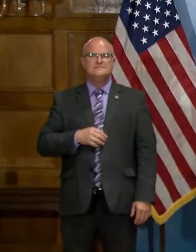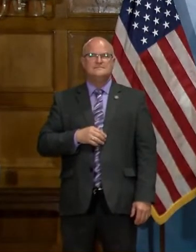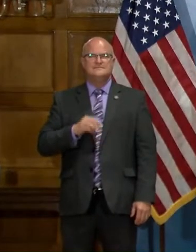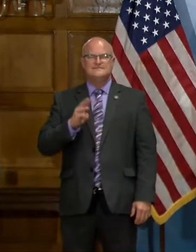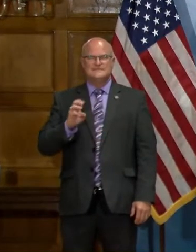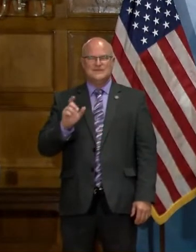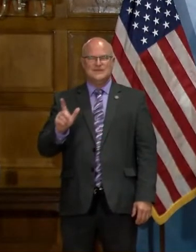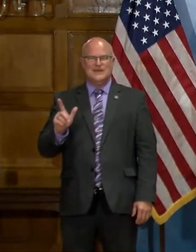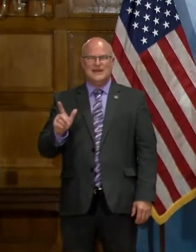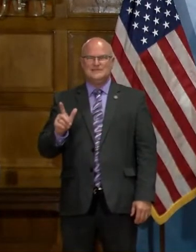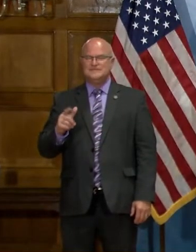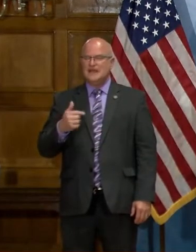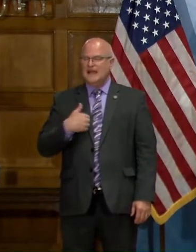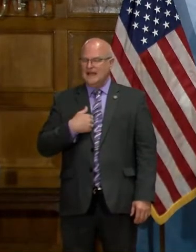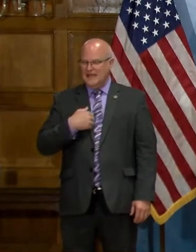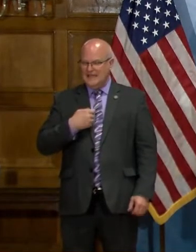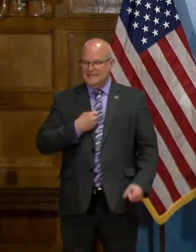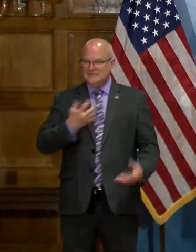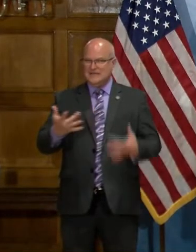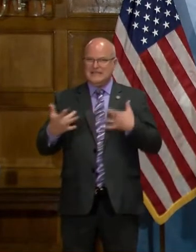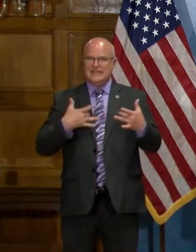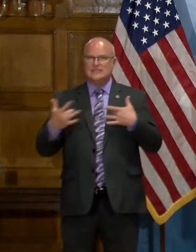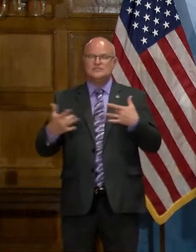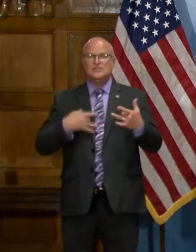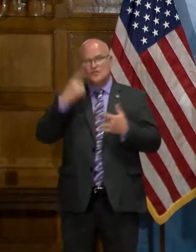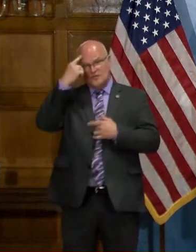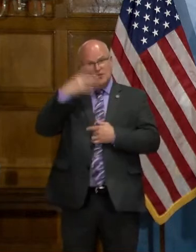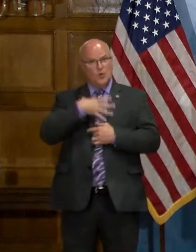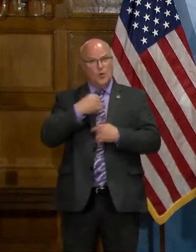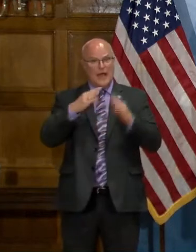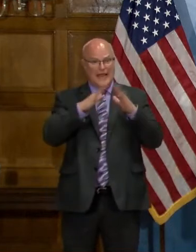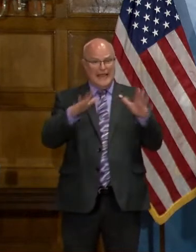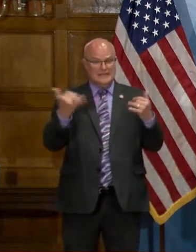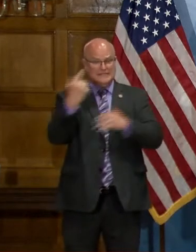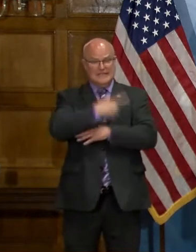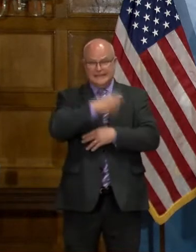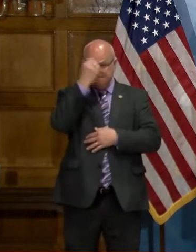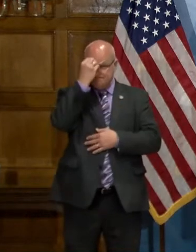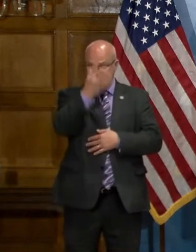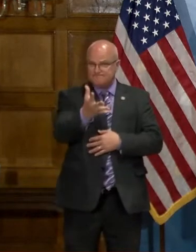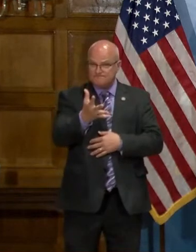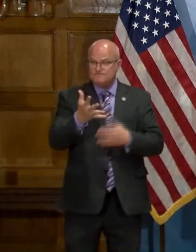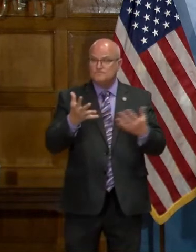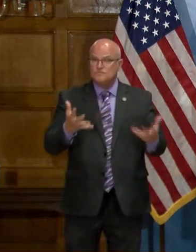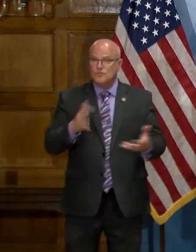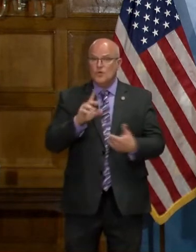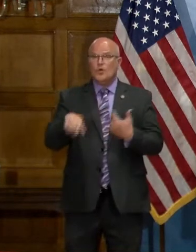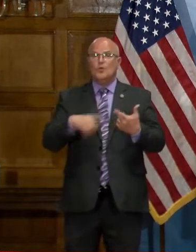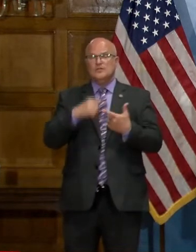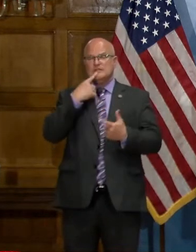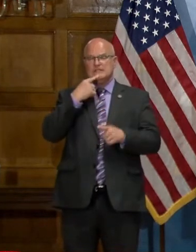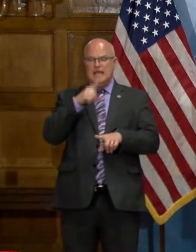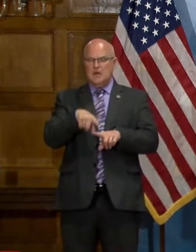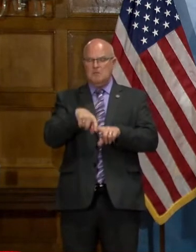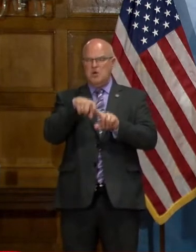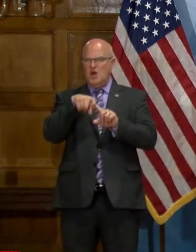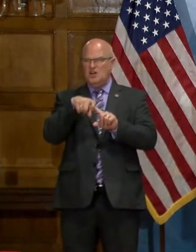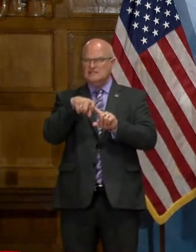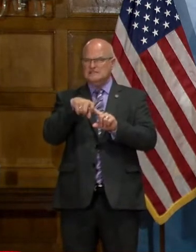Well, I expressed that concern to the White House today that whenever you say a